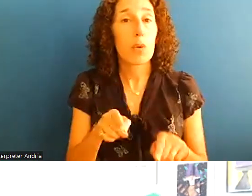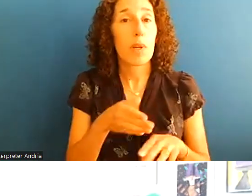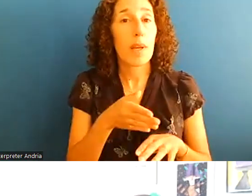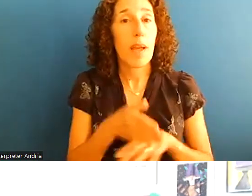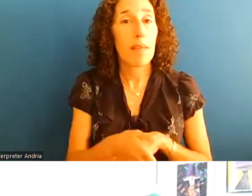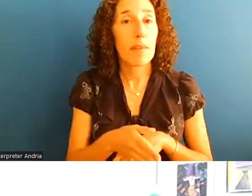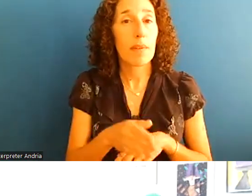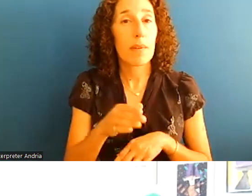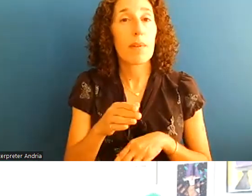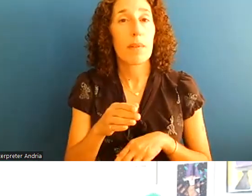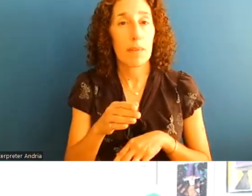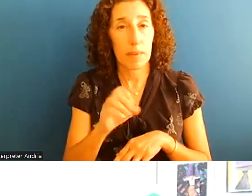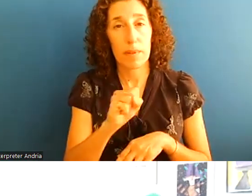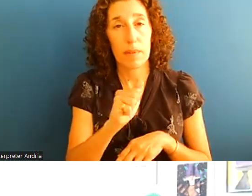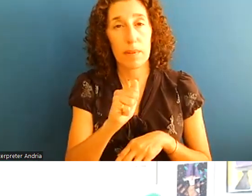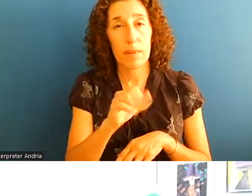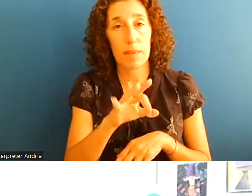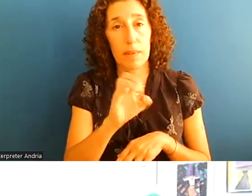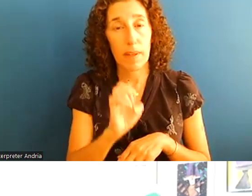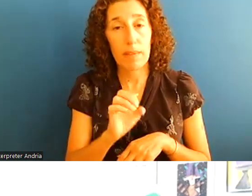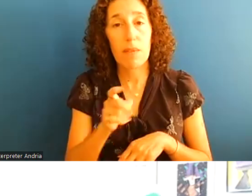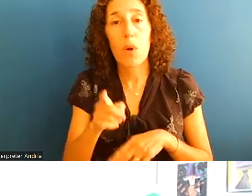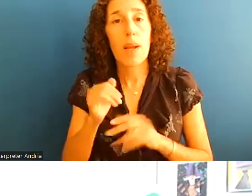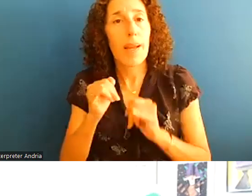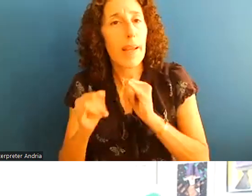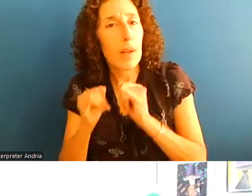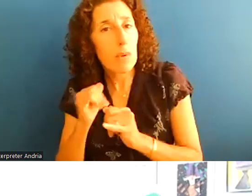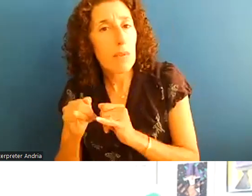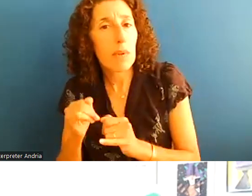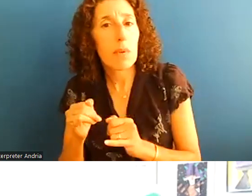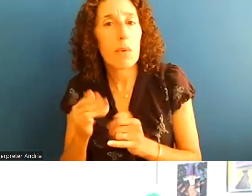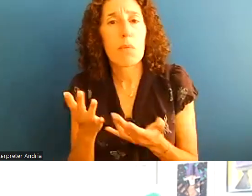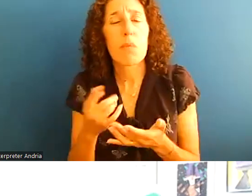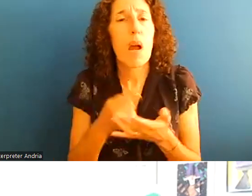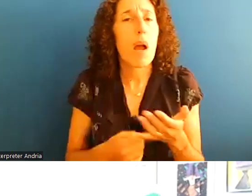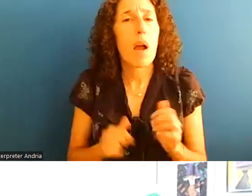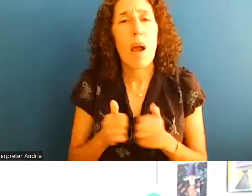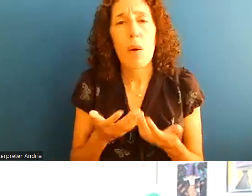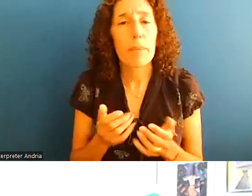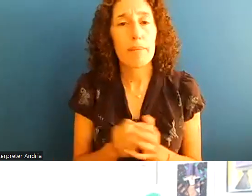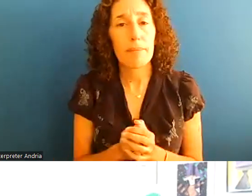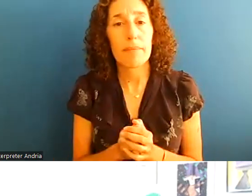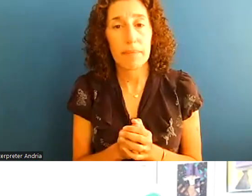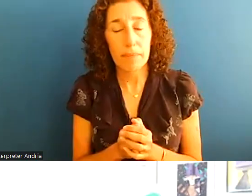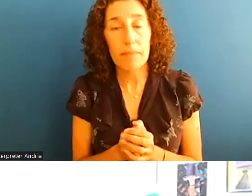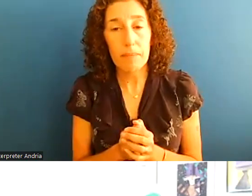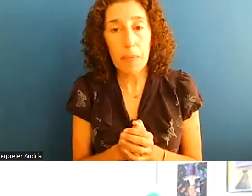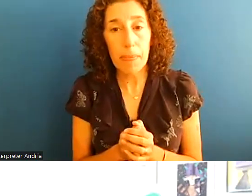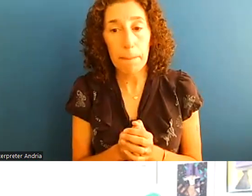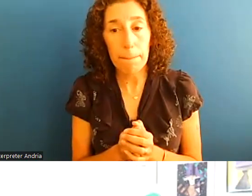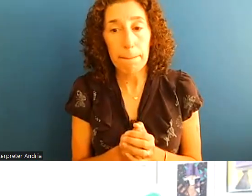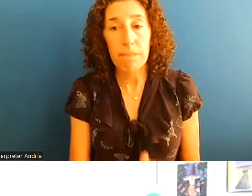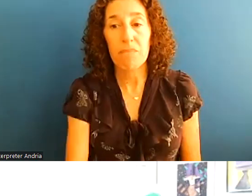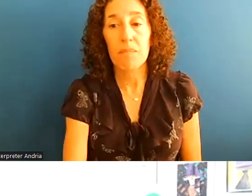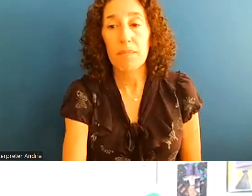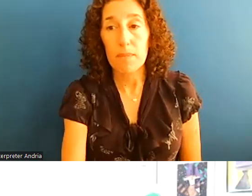during interviews or any other sort of time you can think of. So Stacy, we will begin with you. Sure. I think we have maybe the